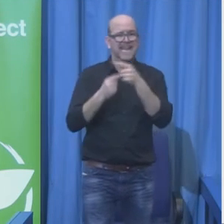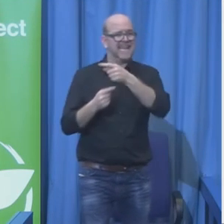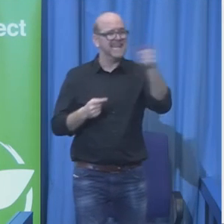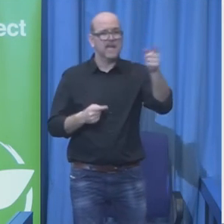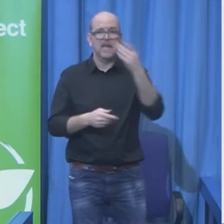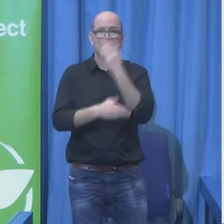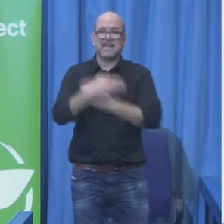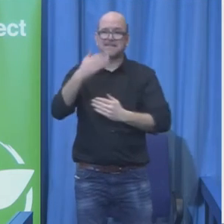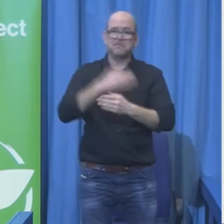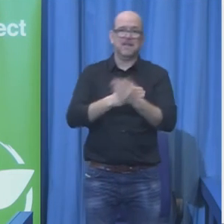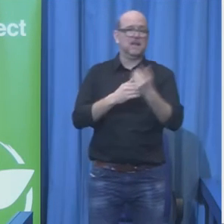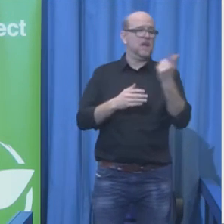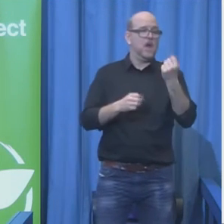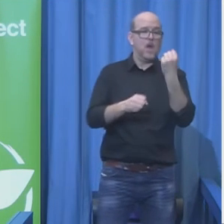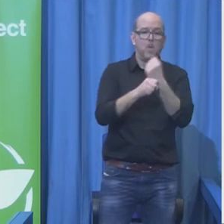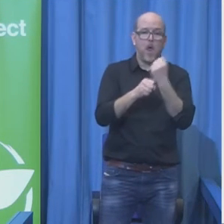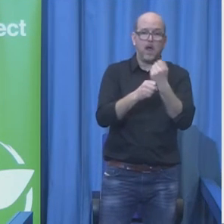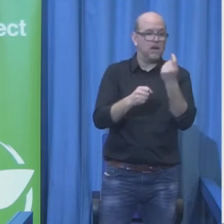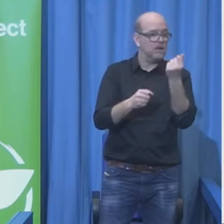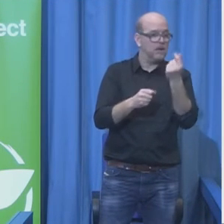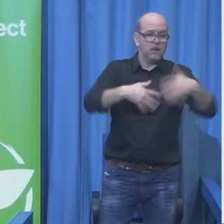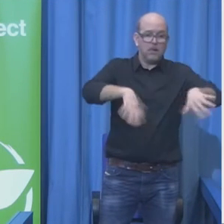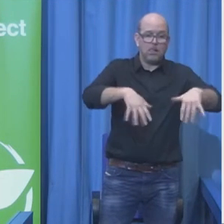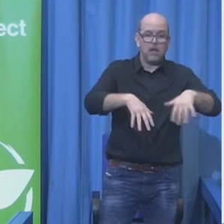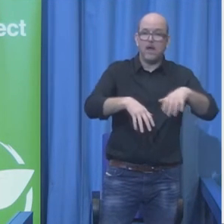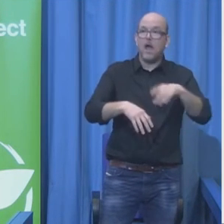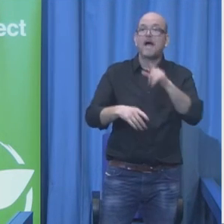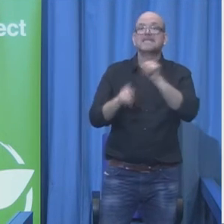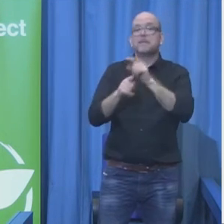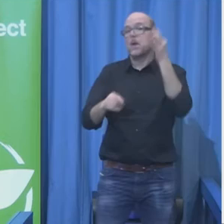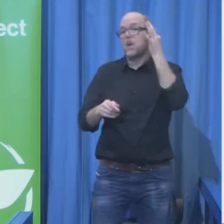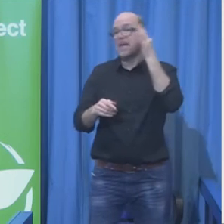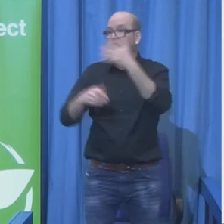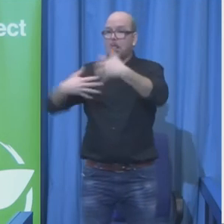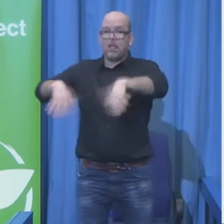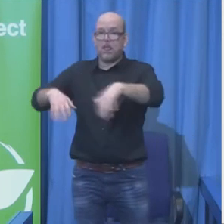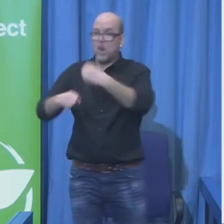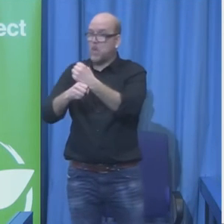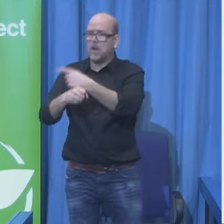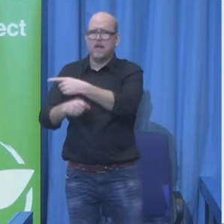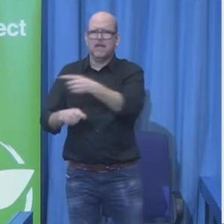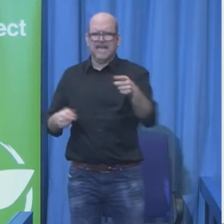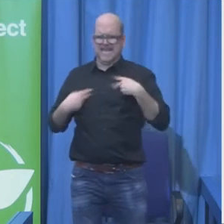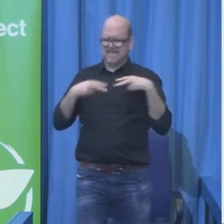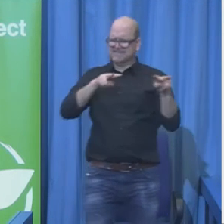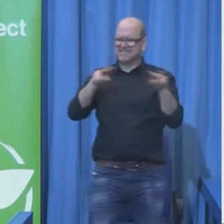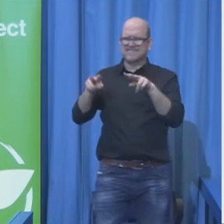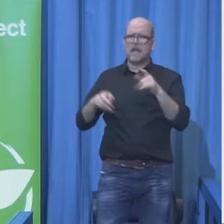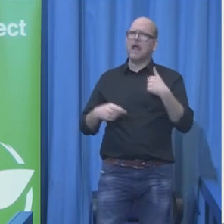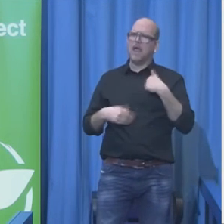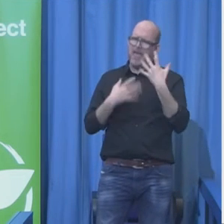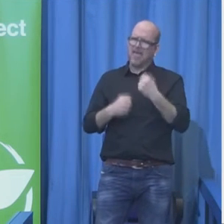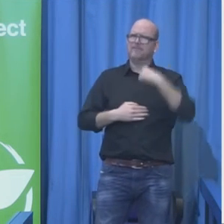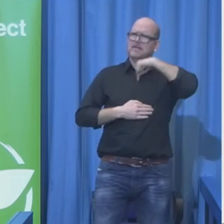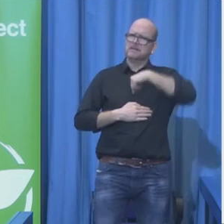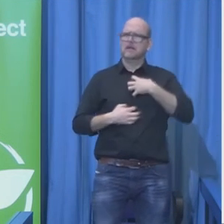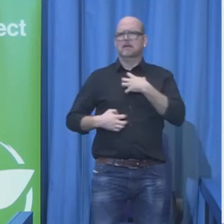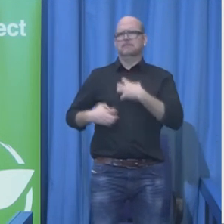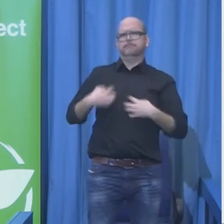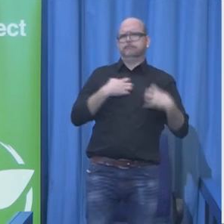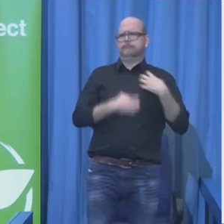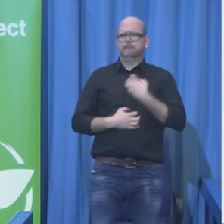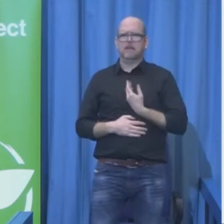I doubt of the usefulness of these legal measures, legal incentives to